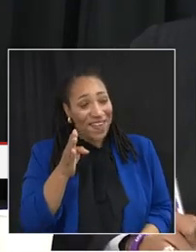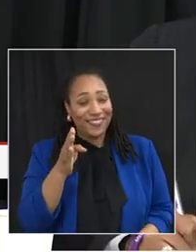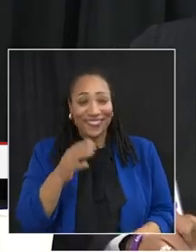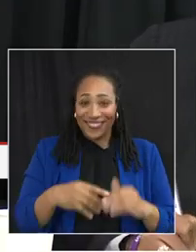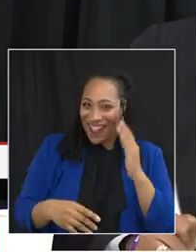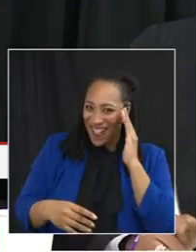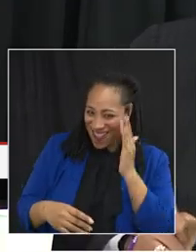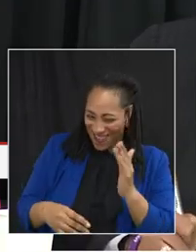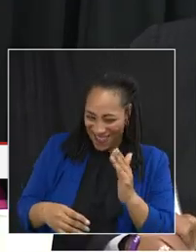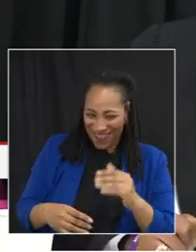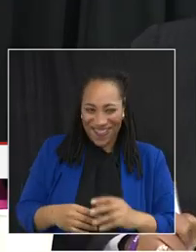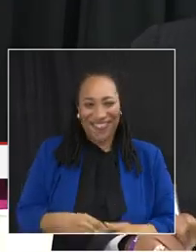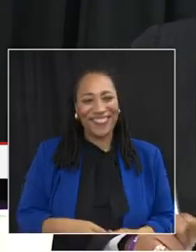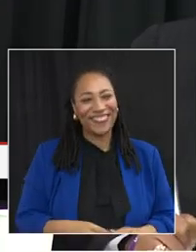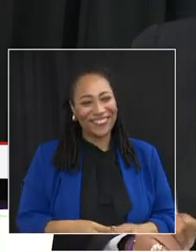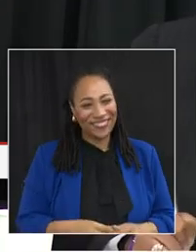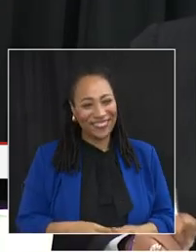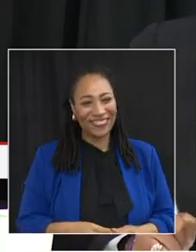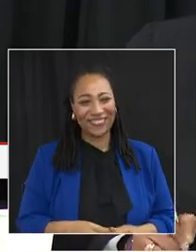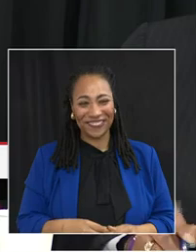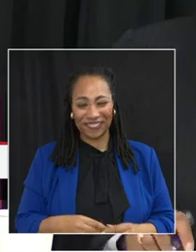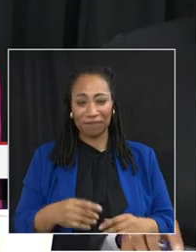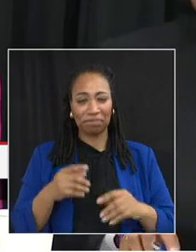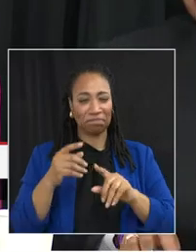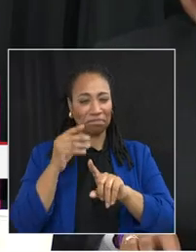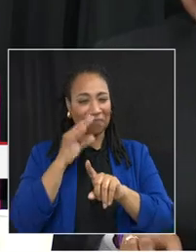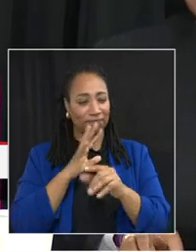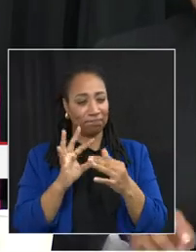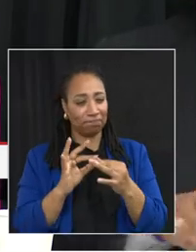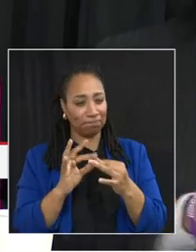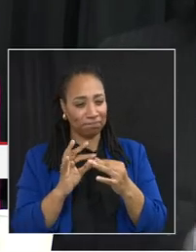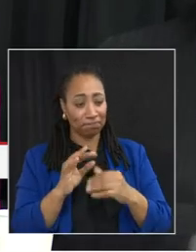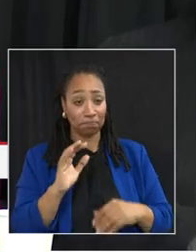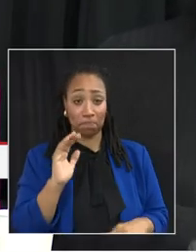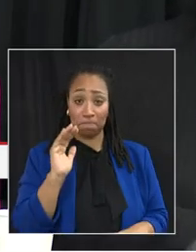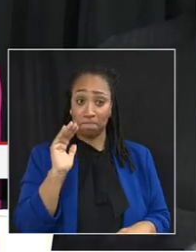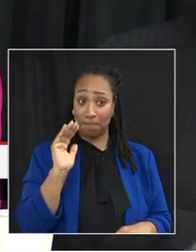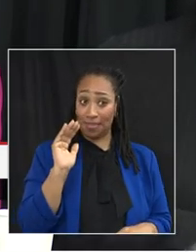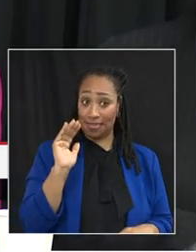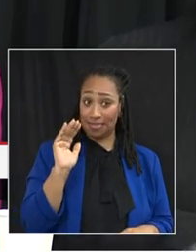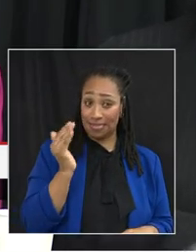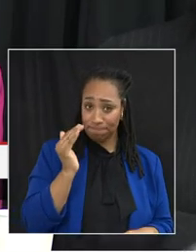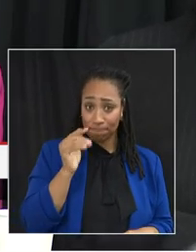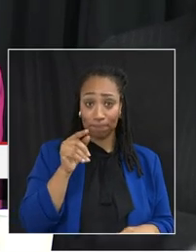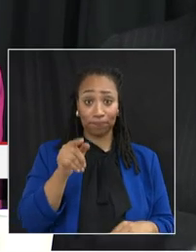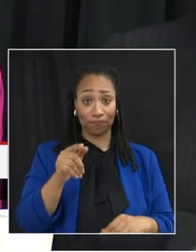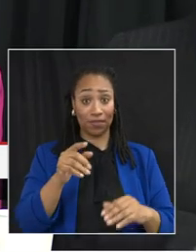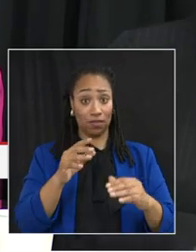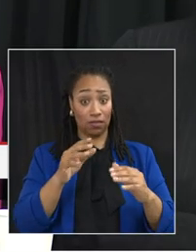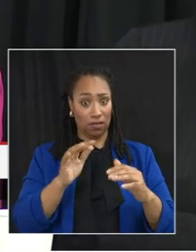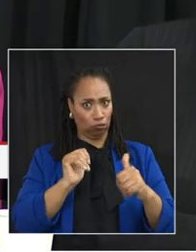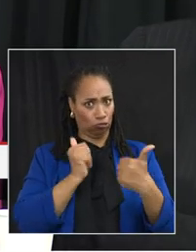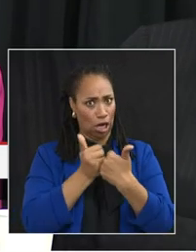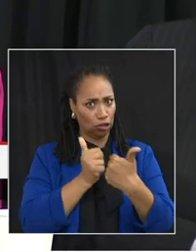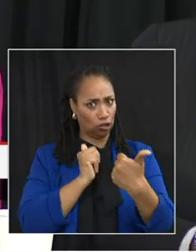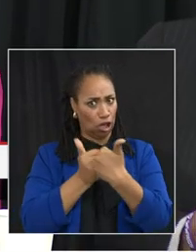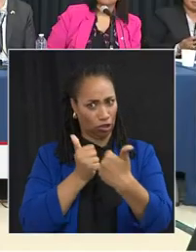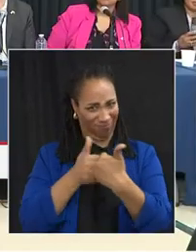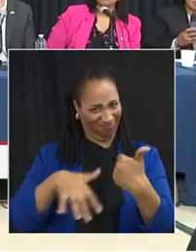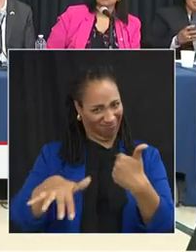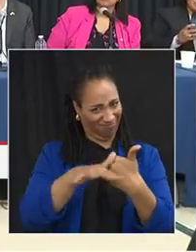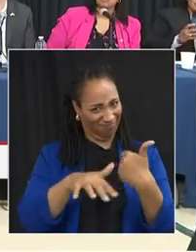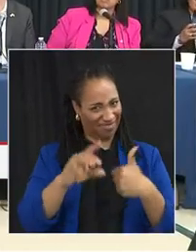The seniors in the city had a challenge years ago of staying in the city once they incurred health